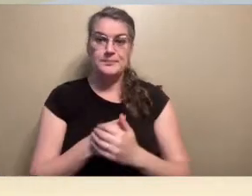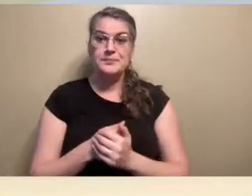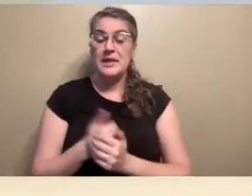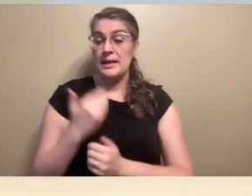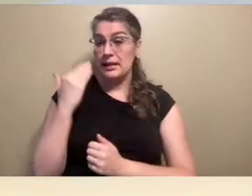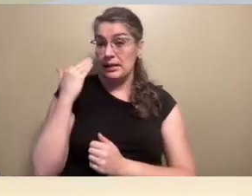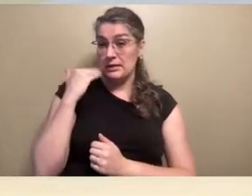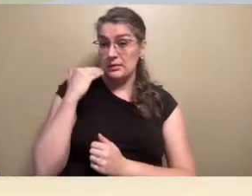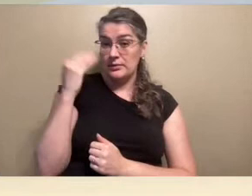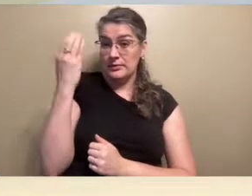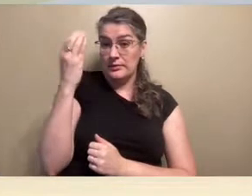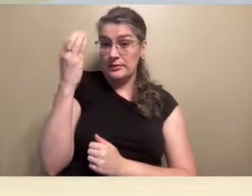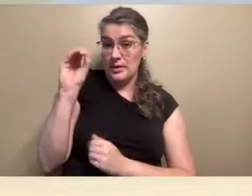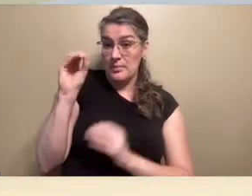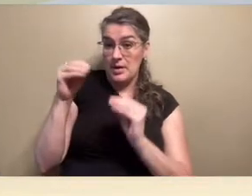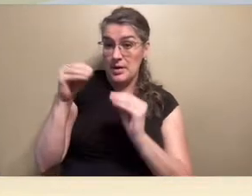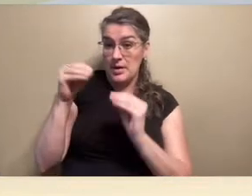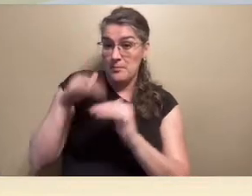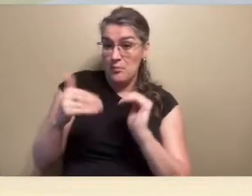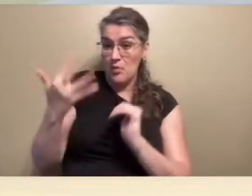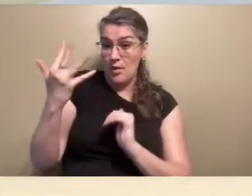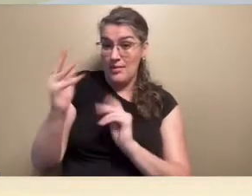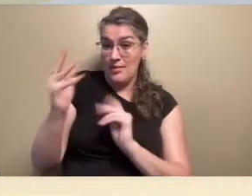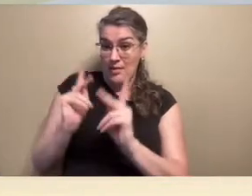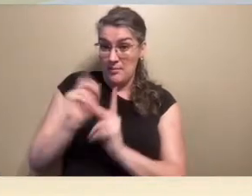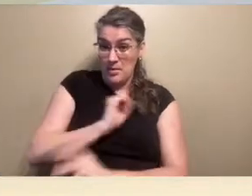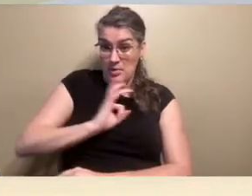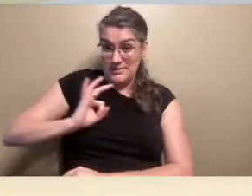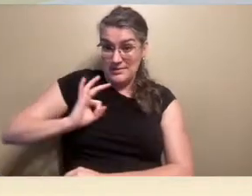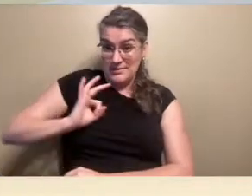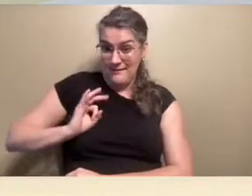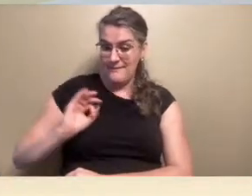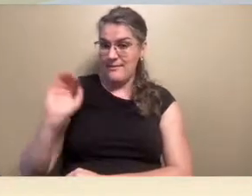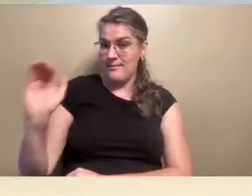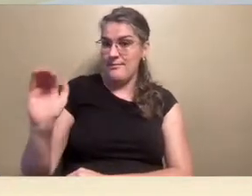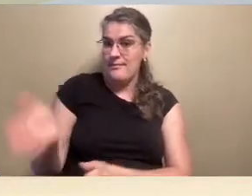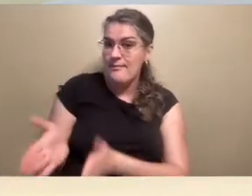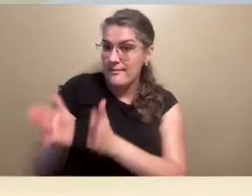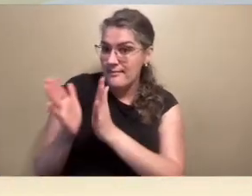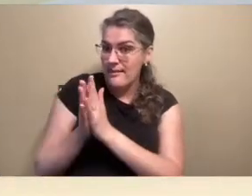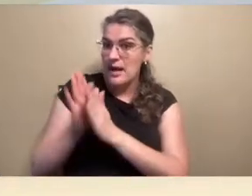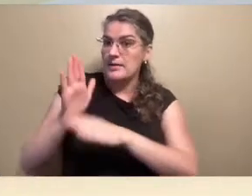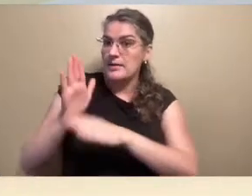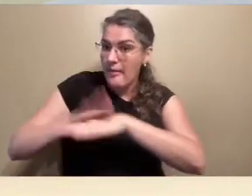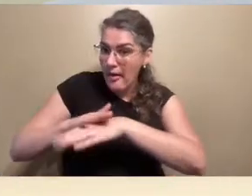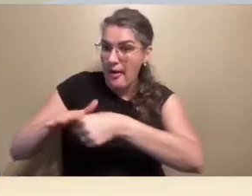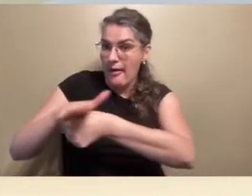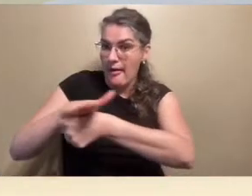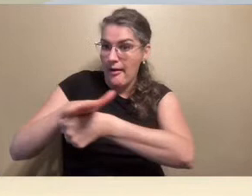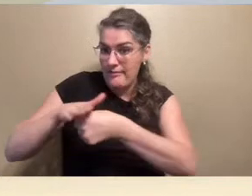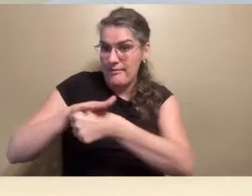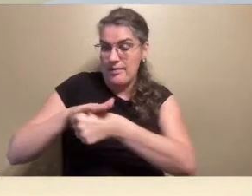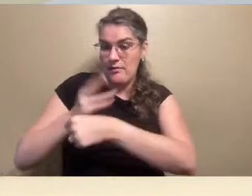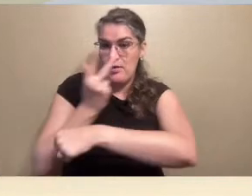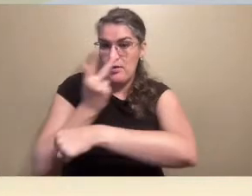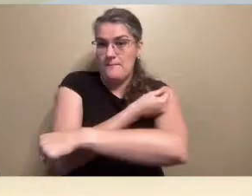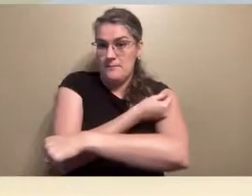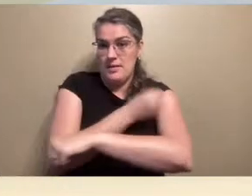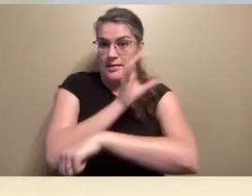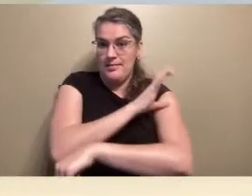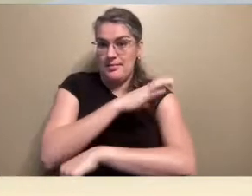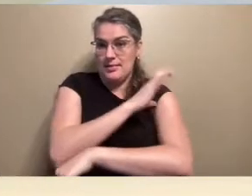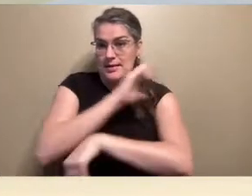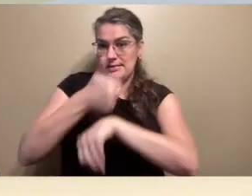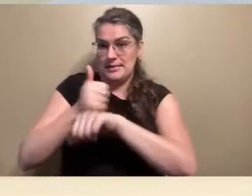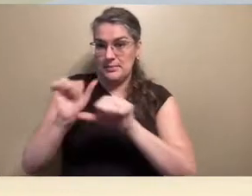5 employees who wish to be immunized can request an on-site clinic for first and second doses. Health PEI is